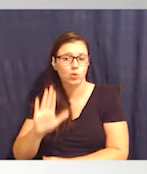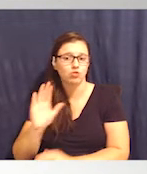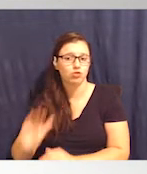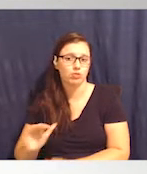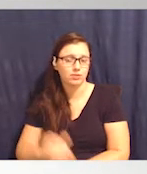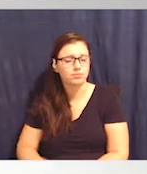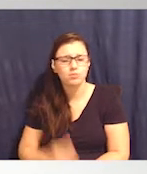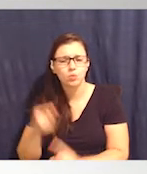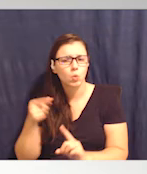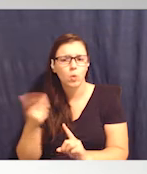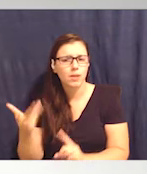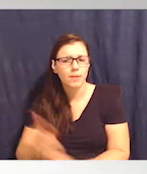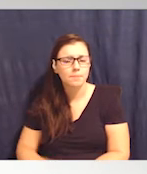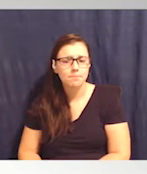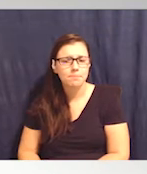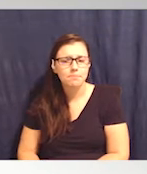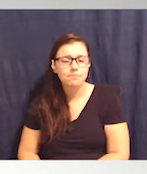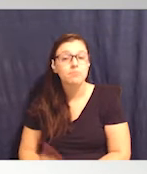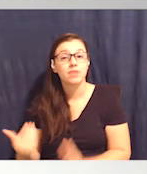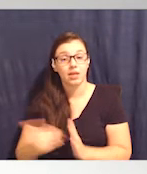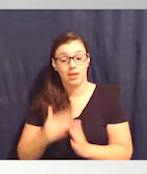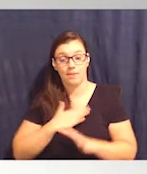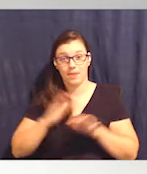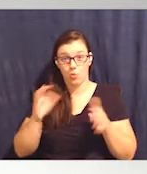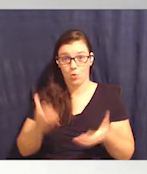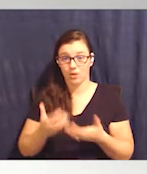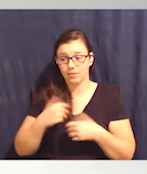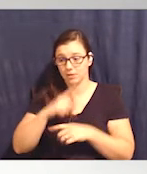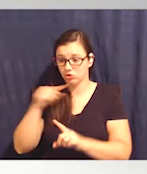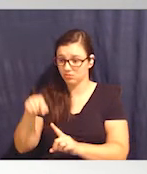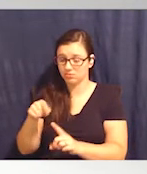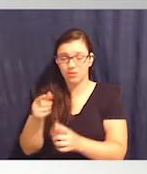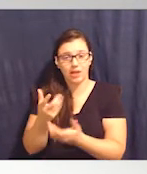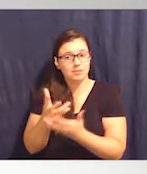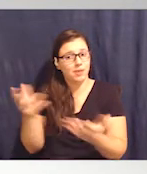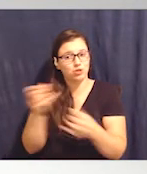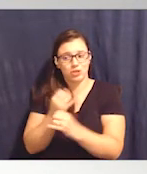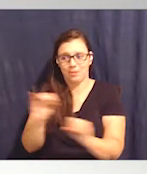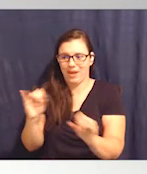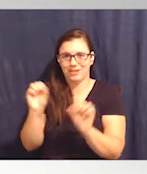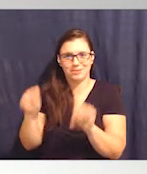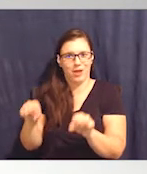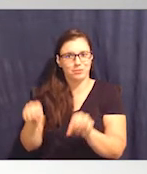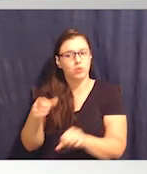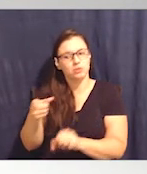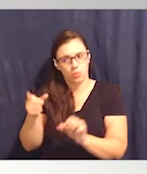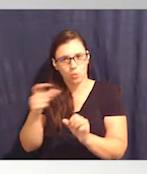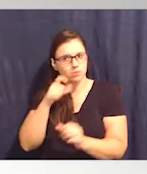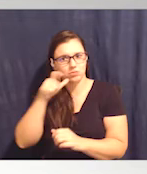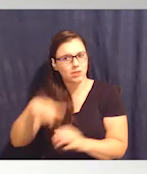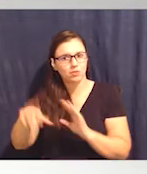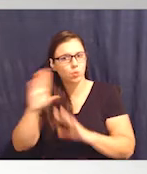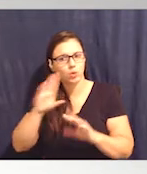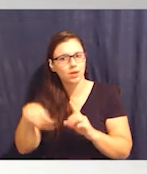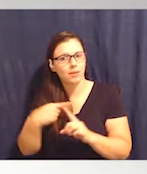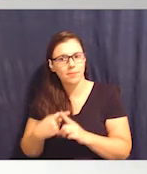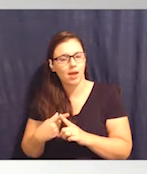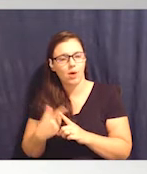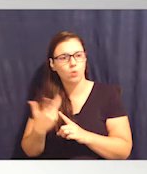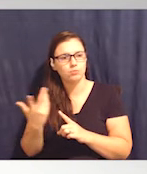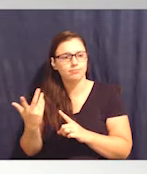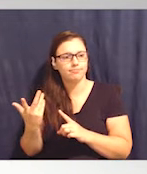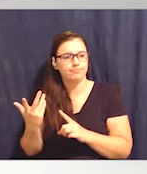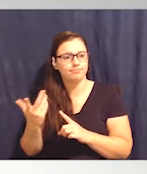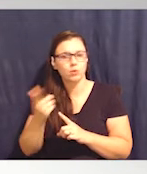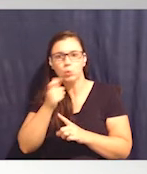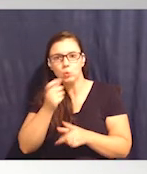Again, in my world, it's to make him absolutely as independent as possible so he won't have to worry about who's taking care of him, that he can do